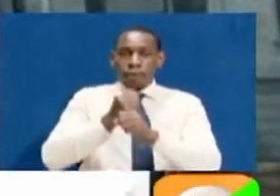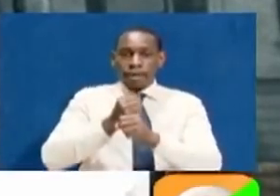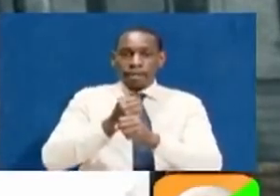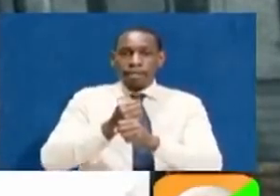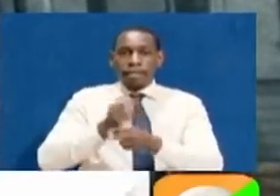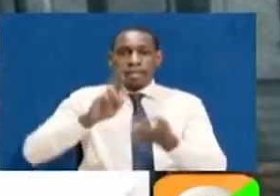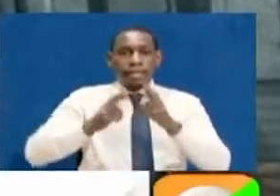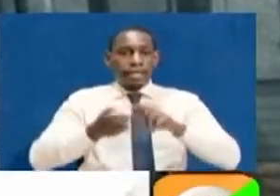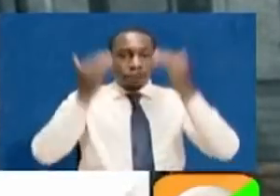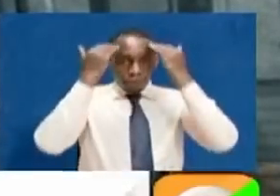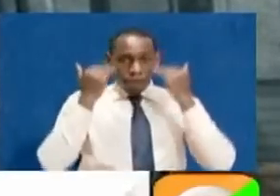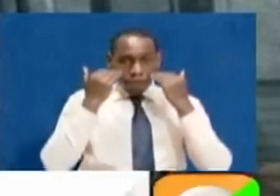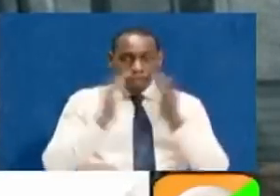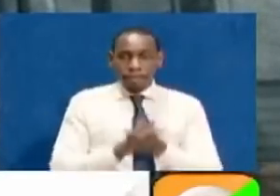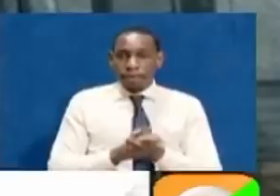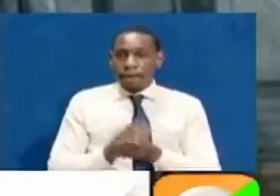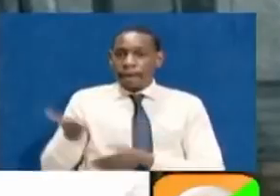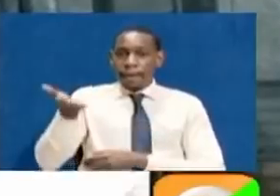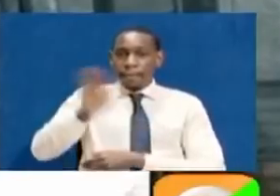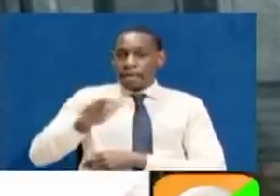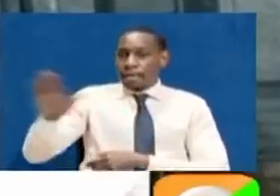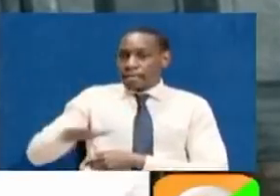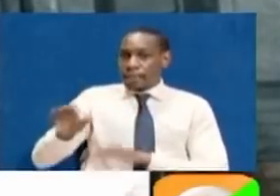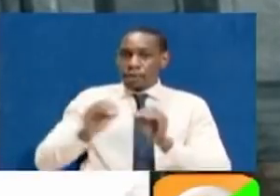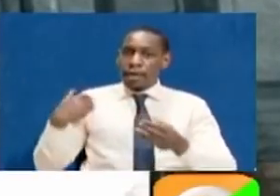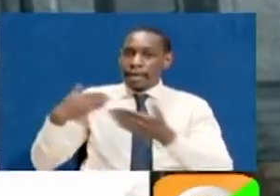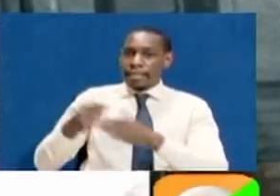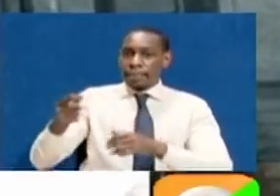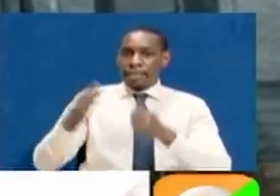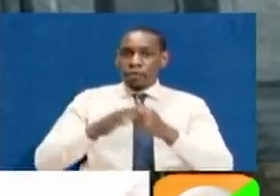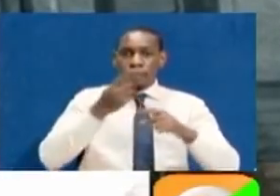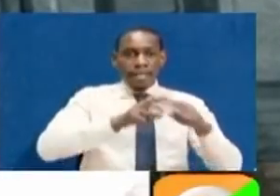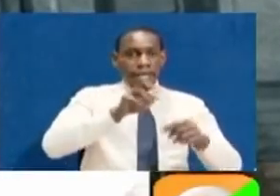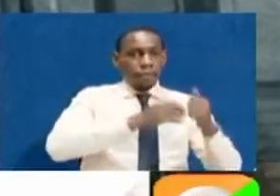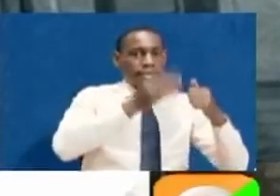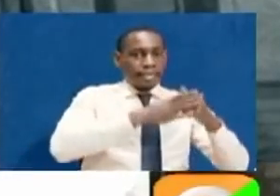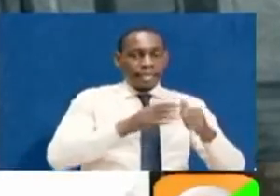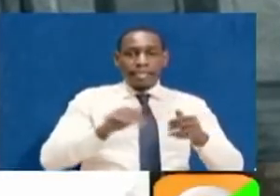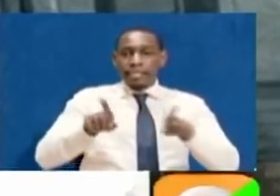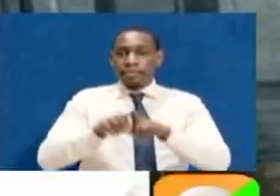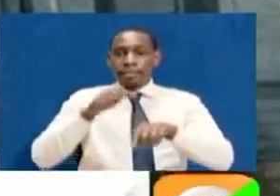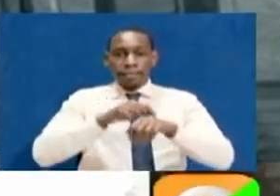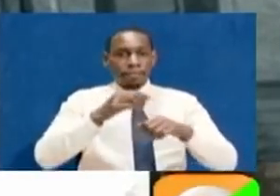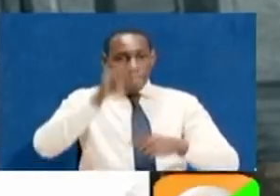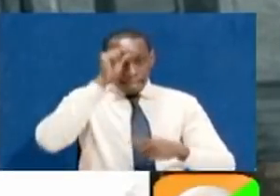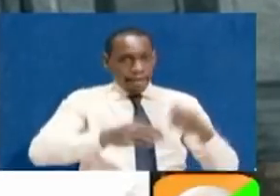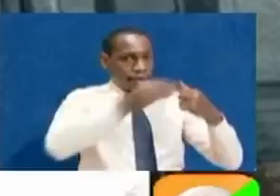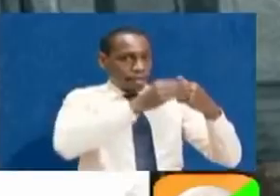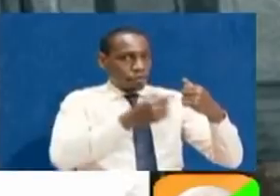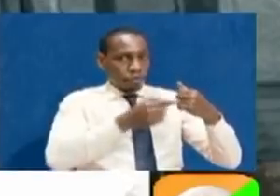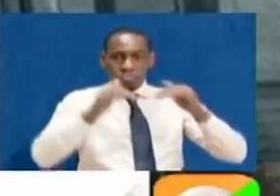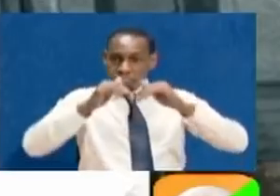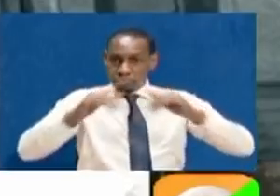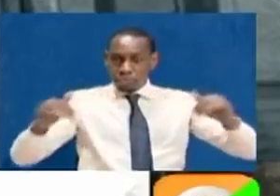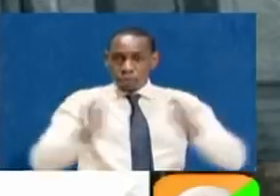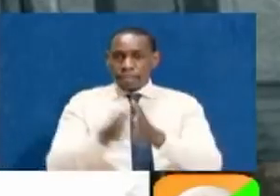Labour Relations Court. She never returned to the Assembly until October 2019, by which time Governor Mike Sonko had fallen